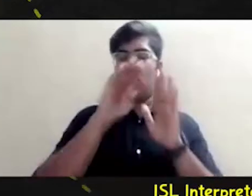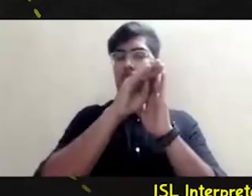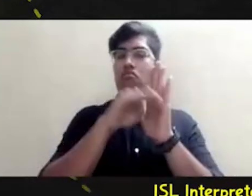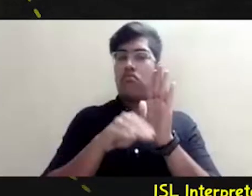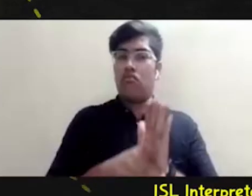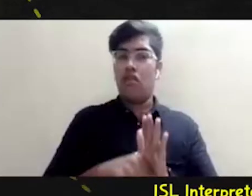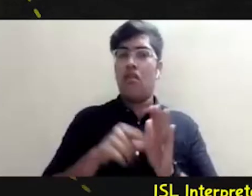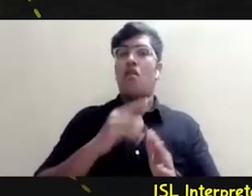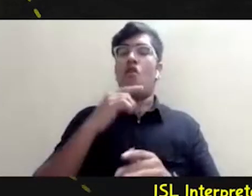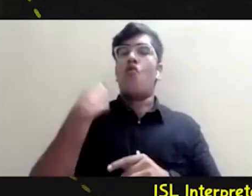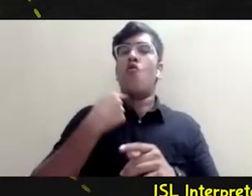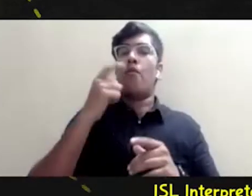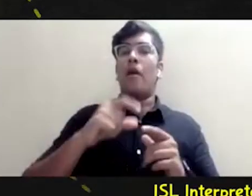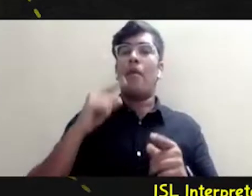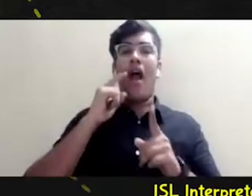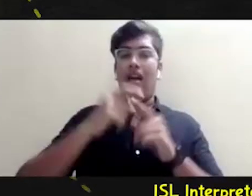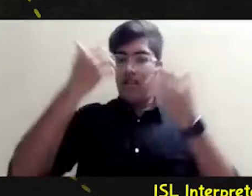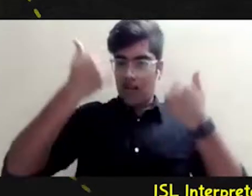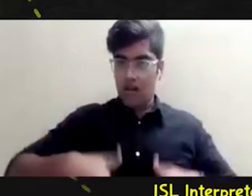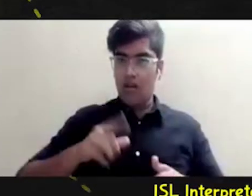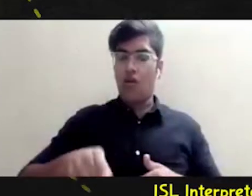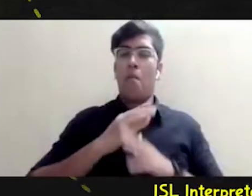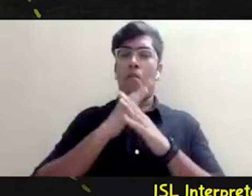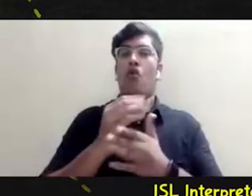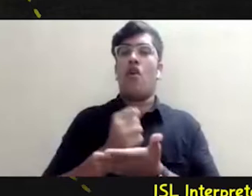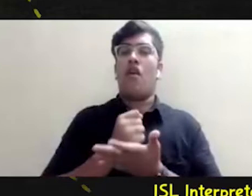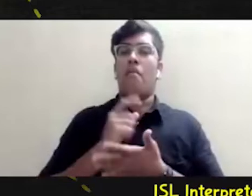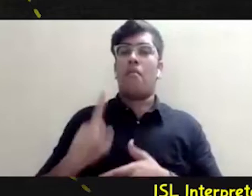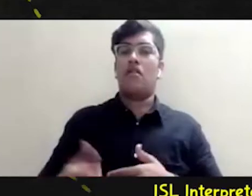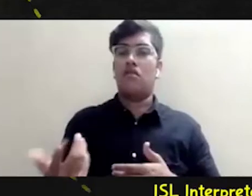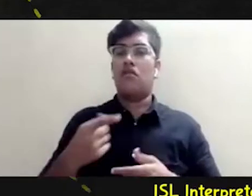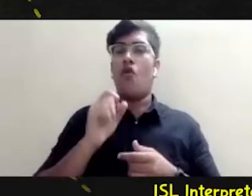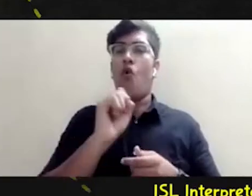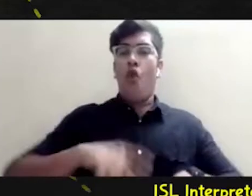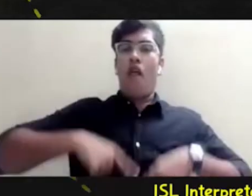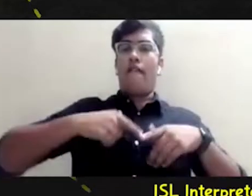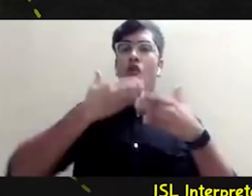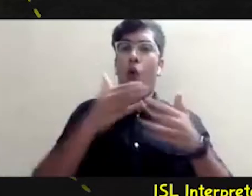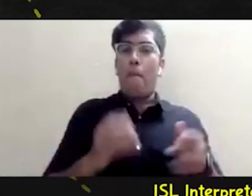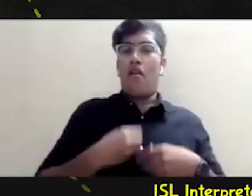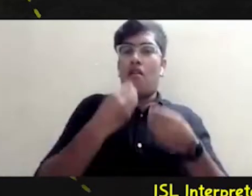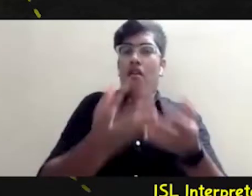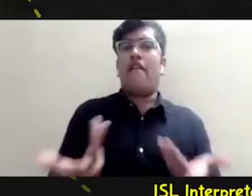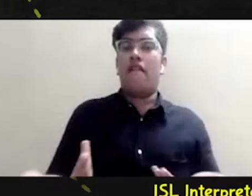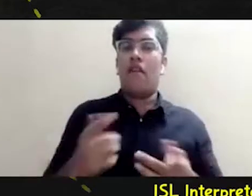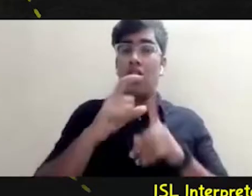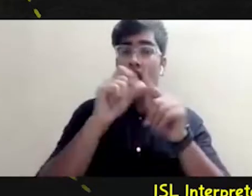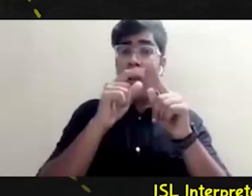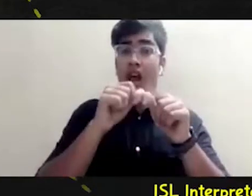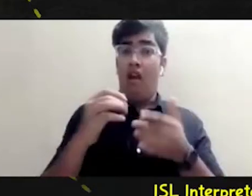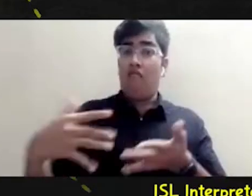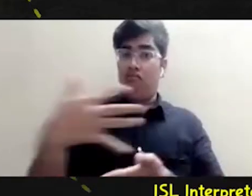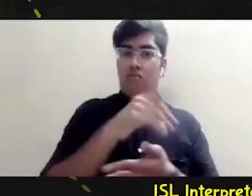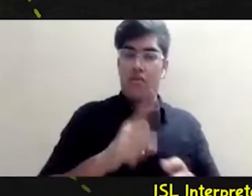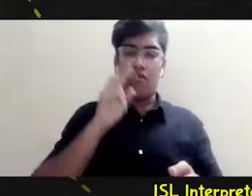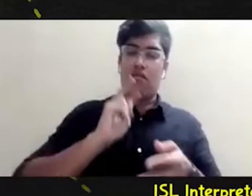the identity of the people who are in a way opening up their life to you. And I think data collection has to be seen that way, and